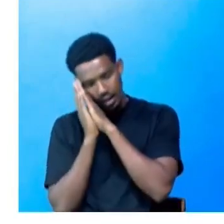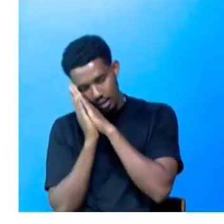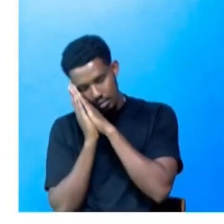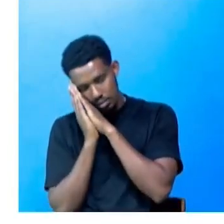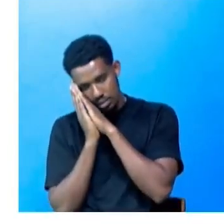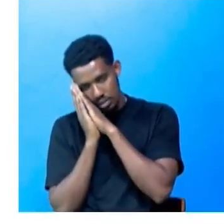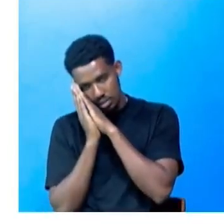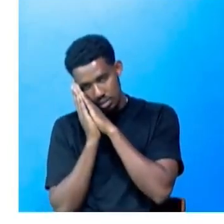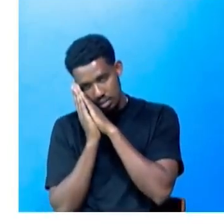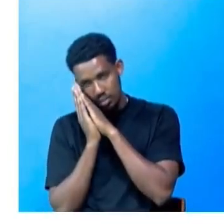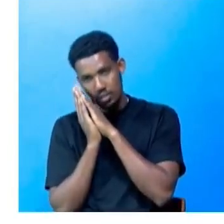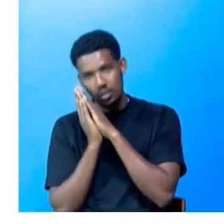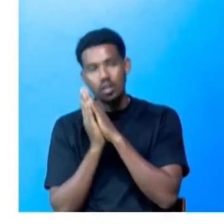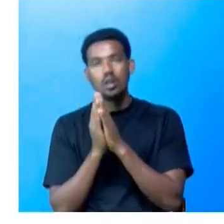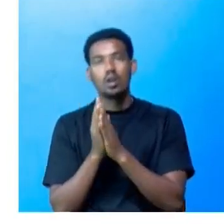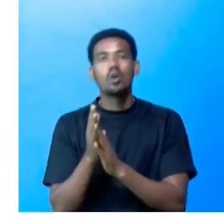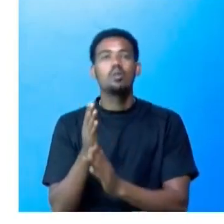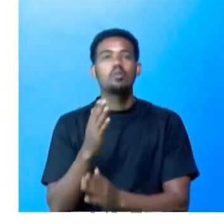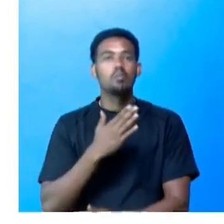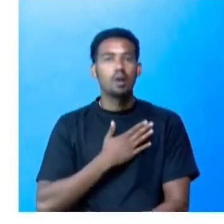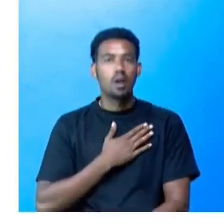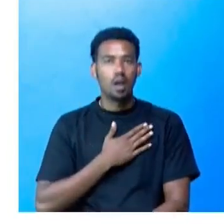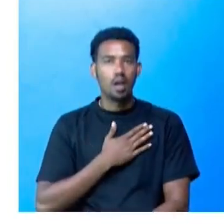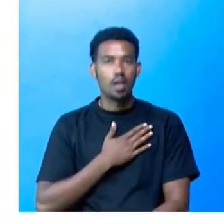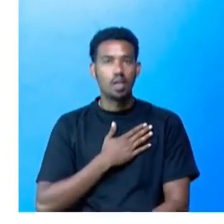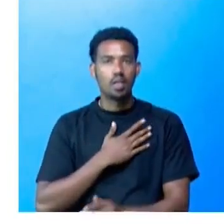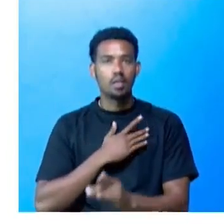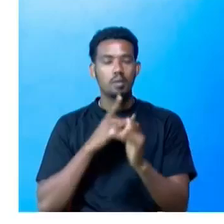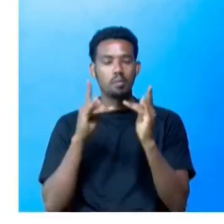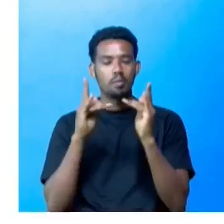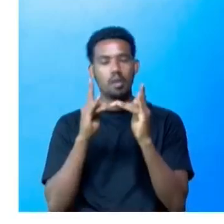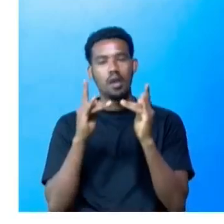on my bed.